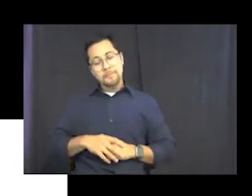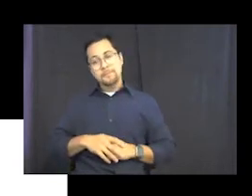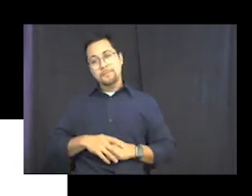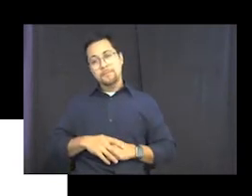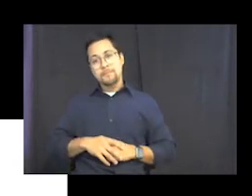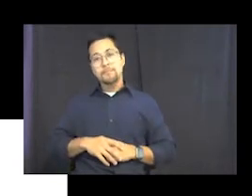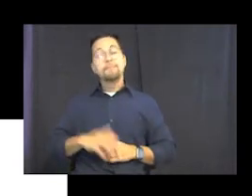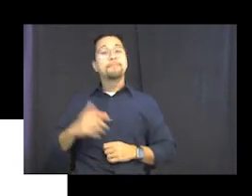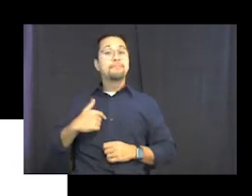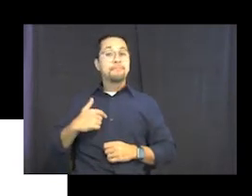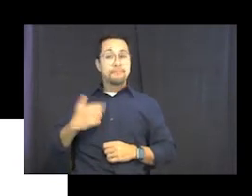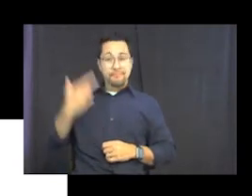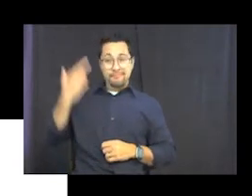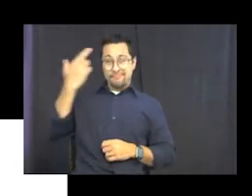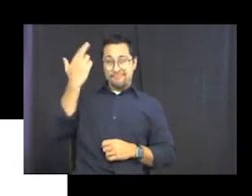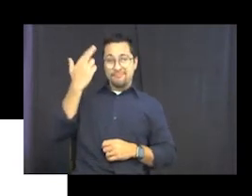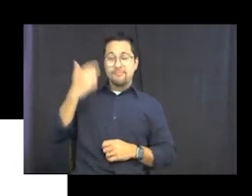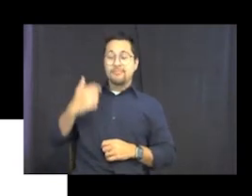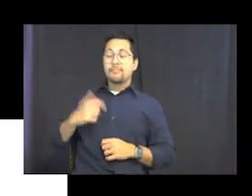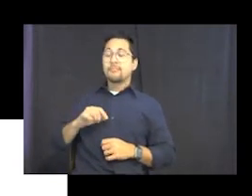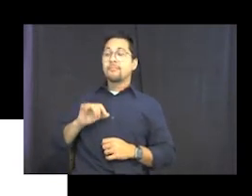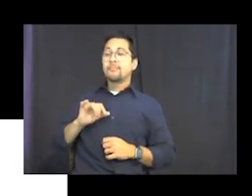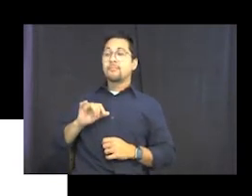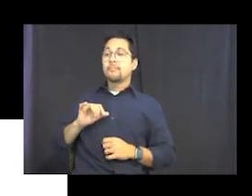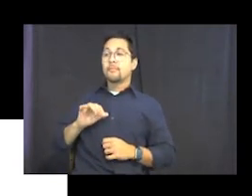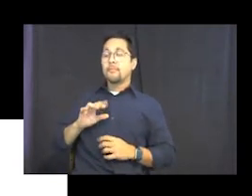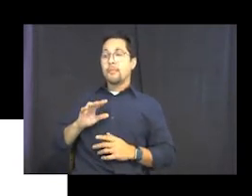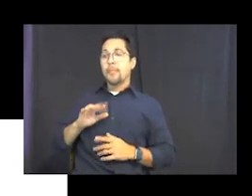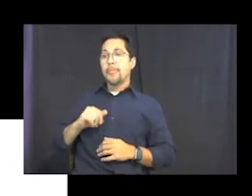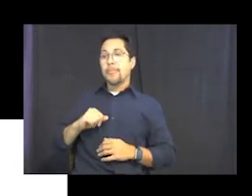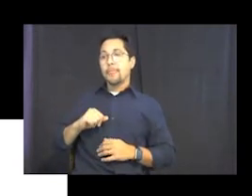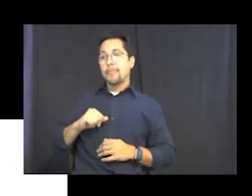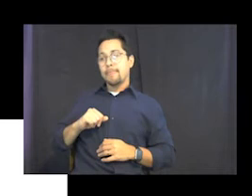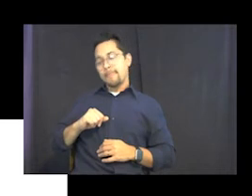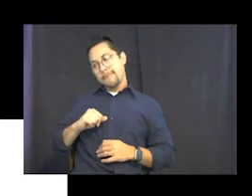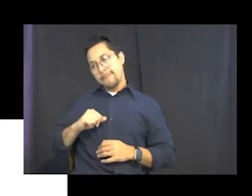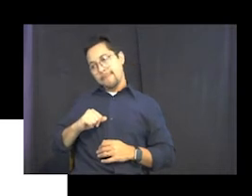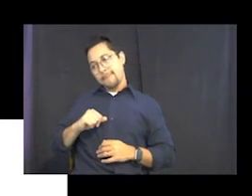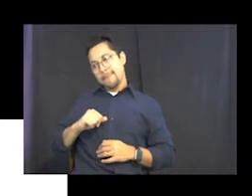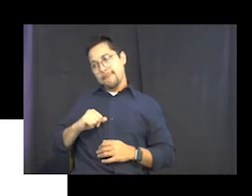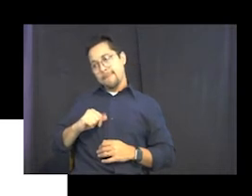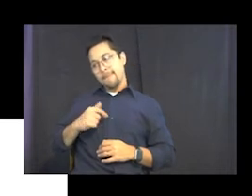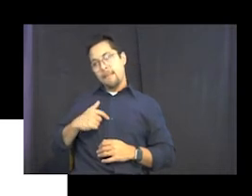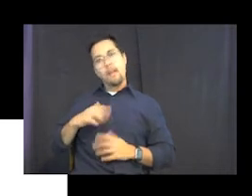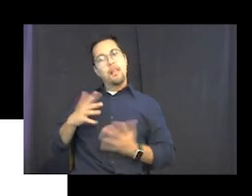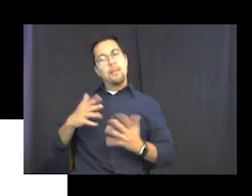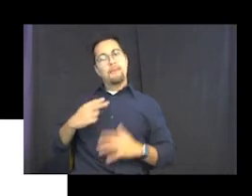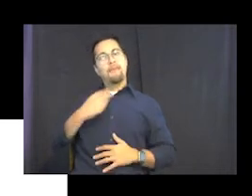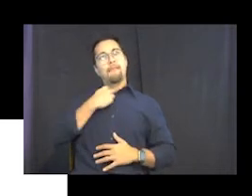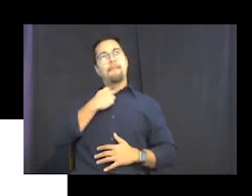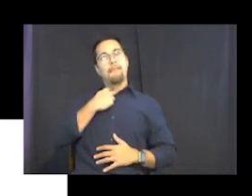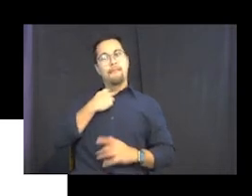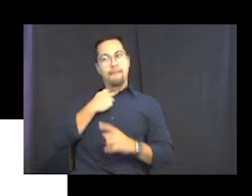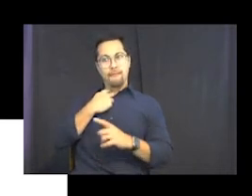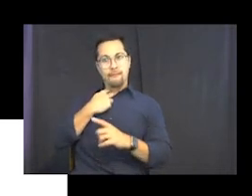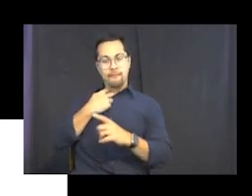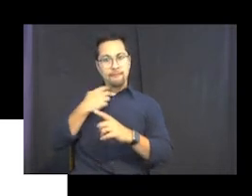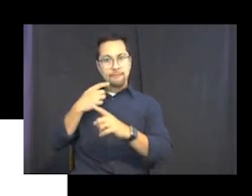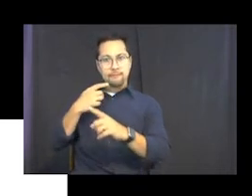And I found myself at a standstill when that happened,